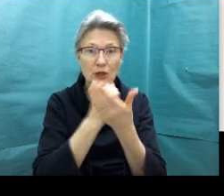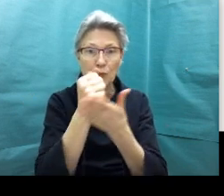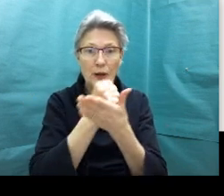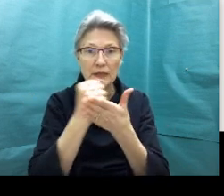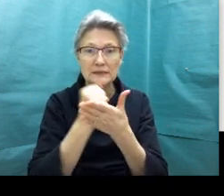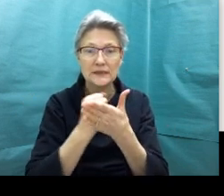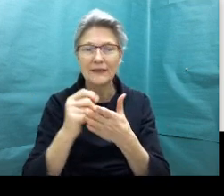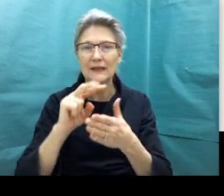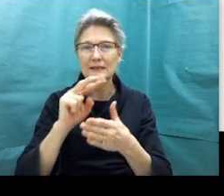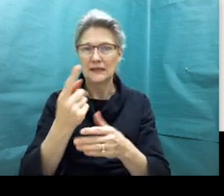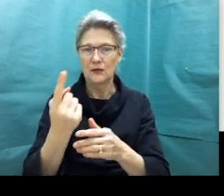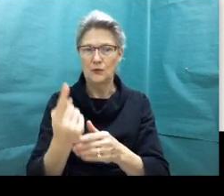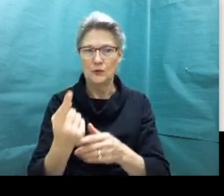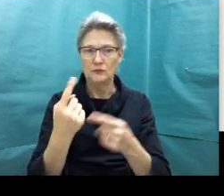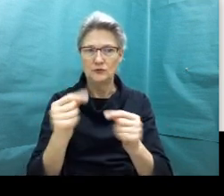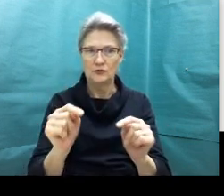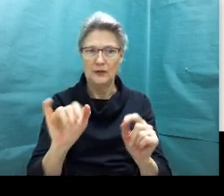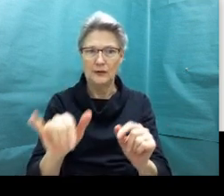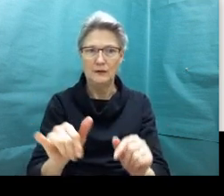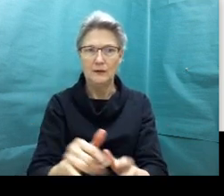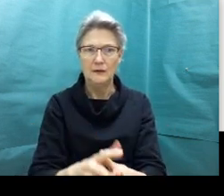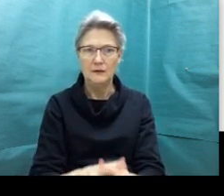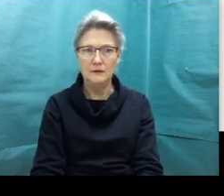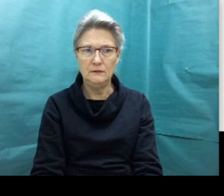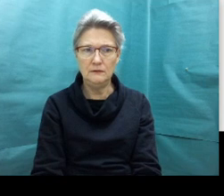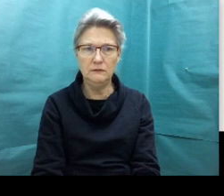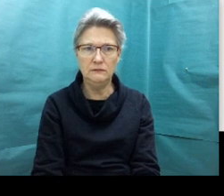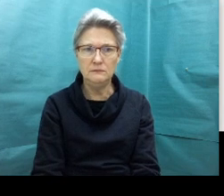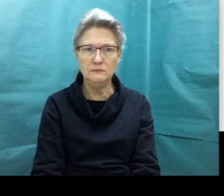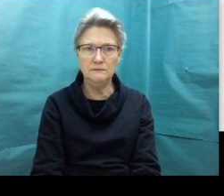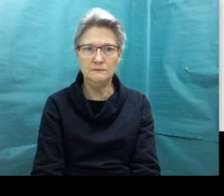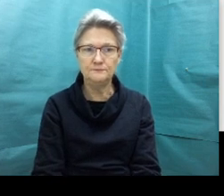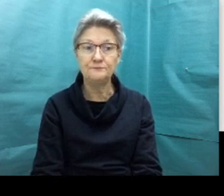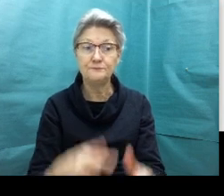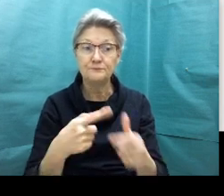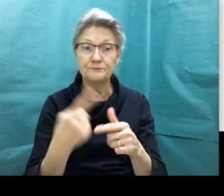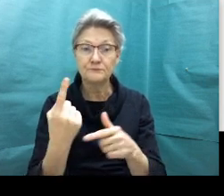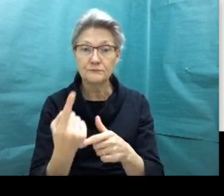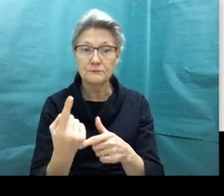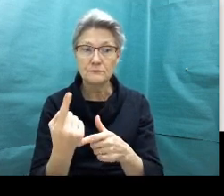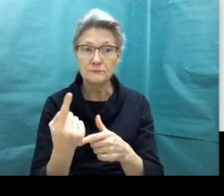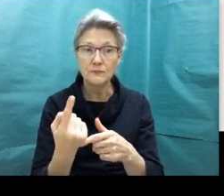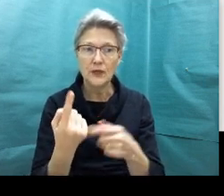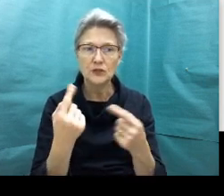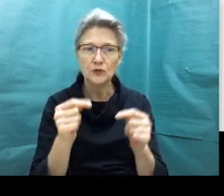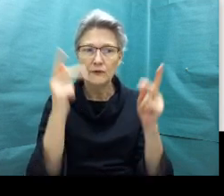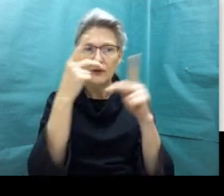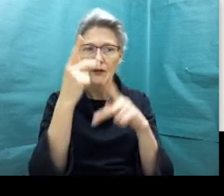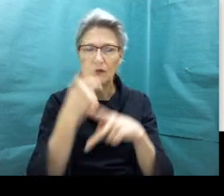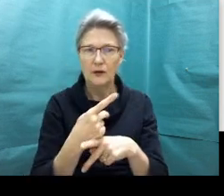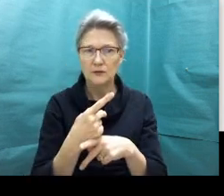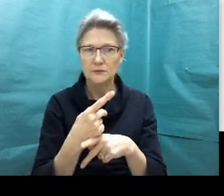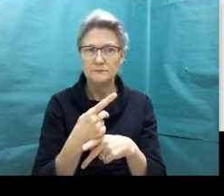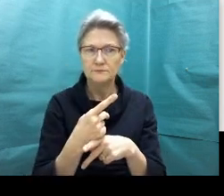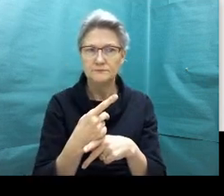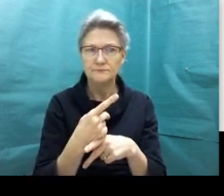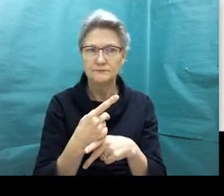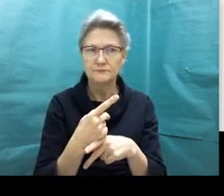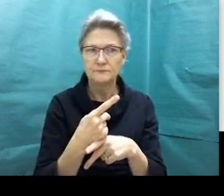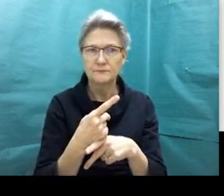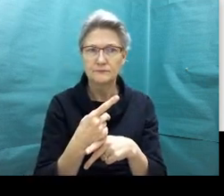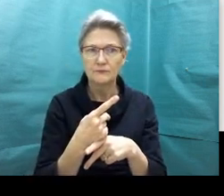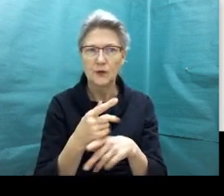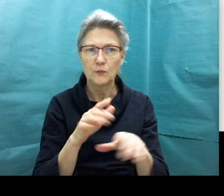we're going to give the second one a try. Okay, so in our next one, we're trying to figure out here,